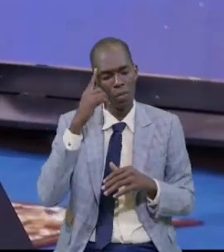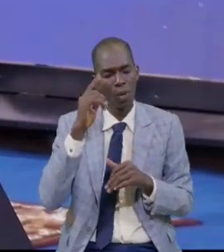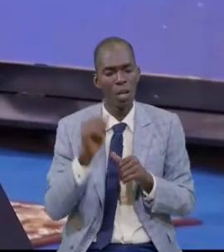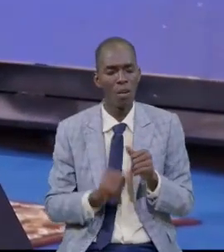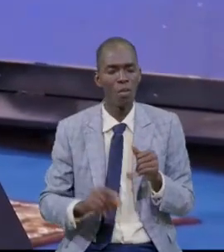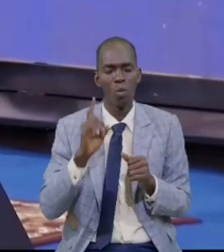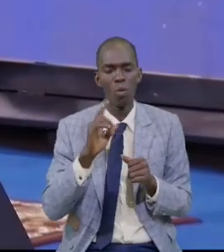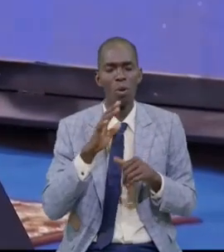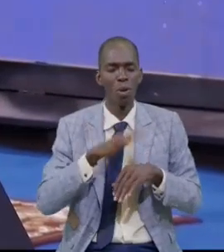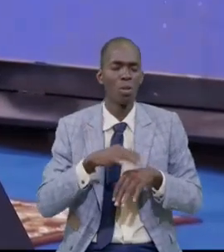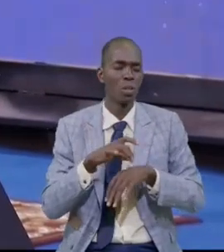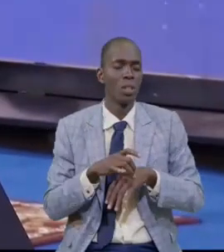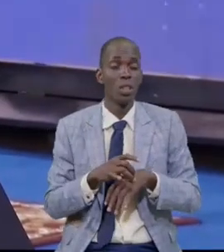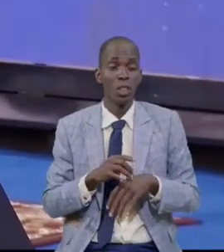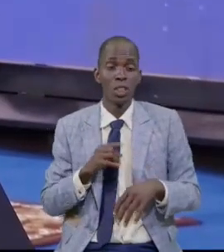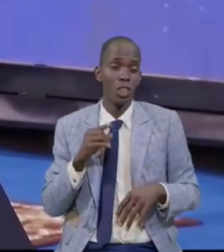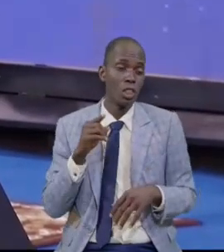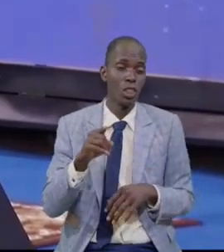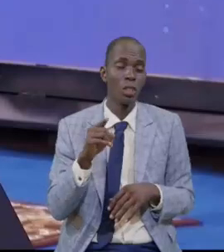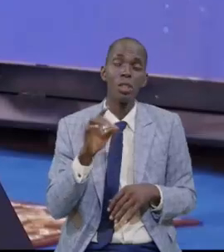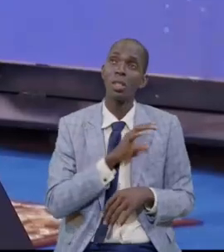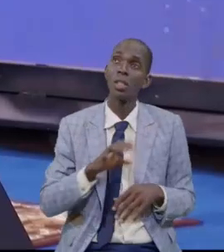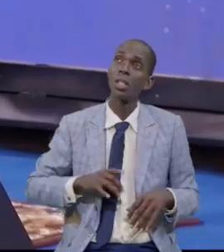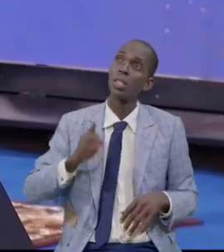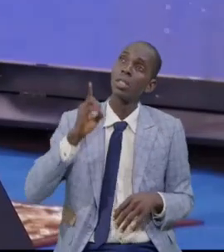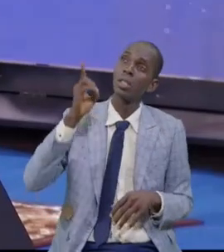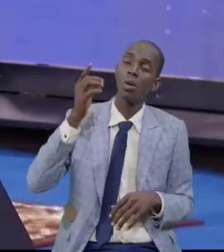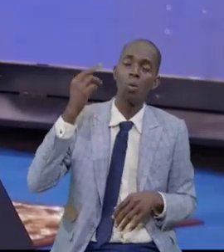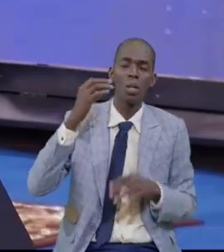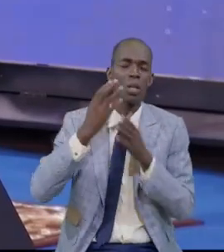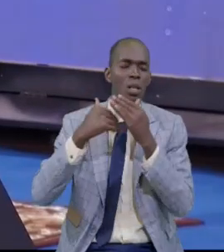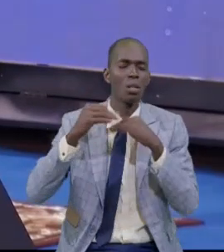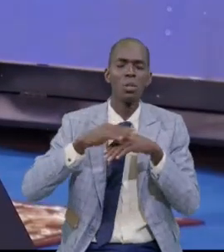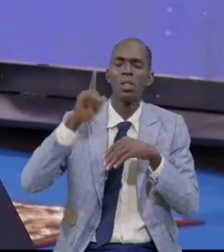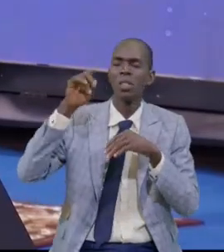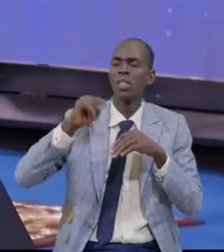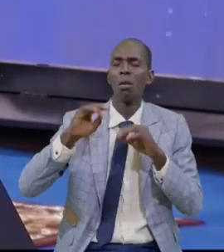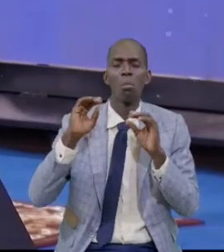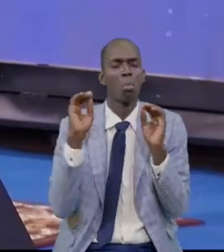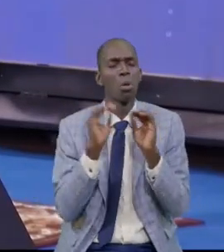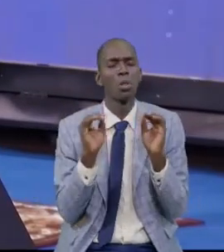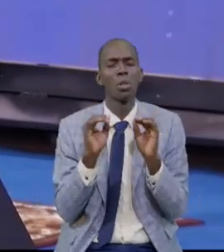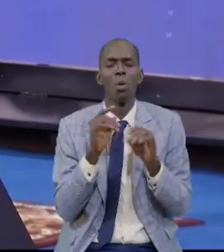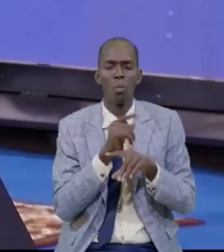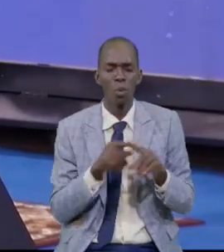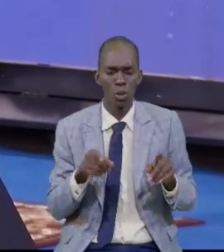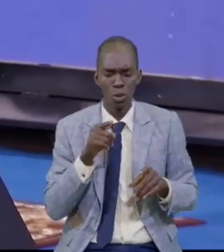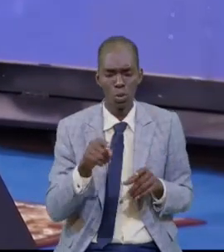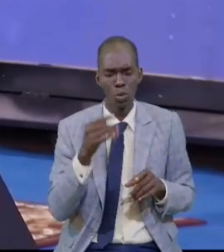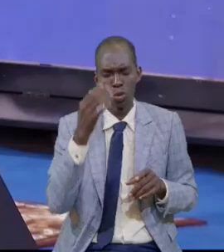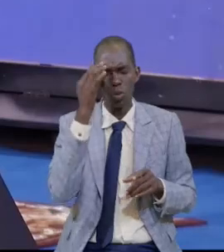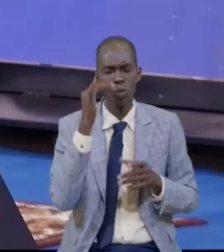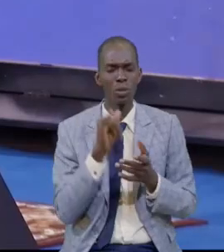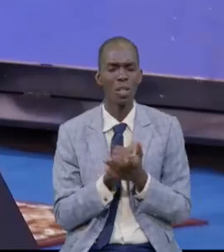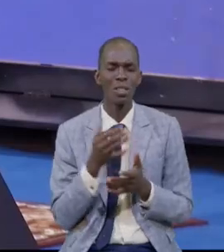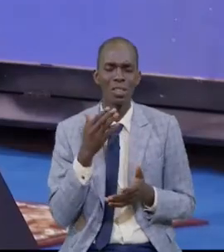heaven. He needed nothing for himself. But he knew there were men and women that were crippled. And they were